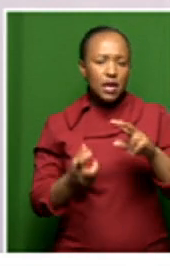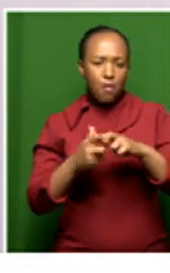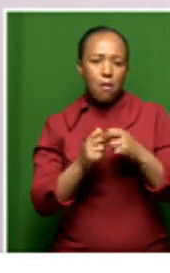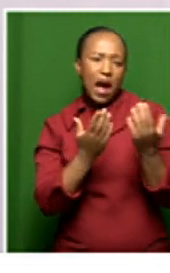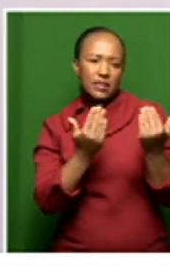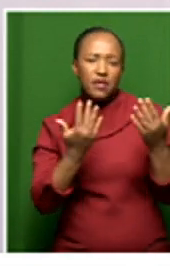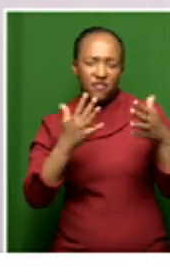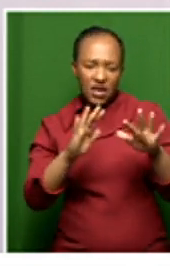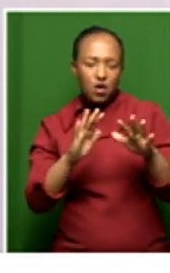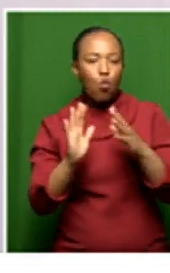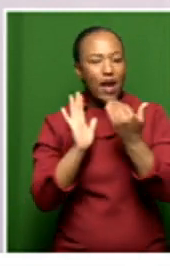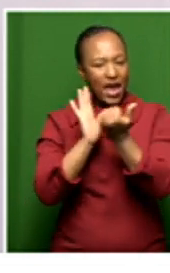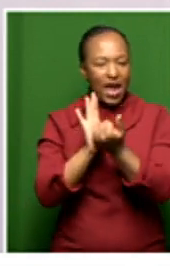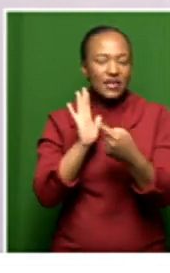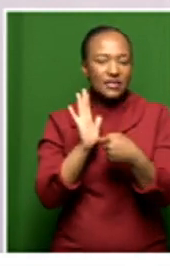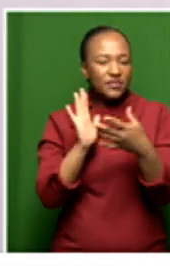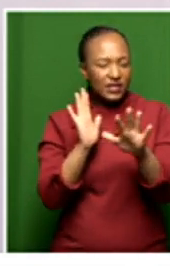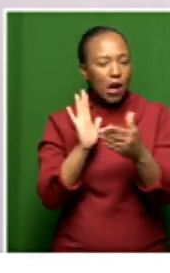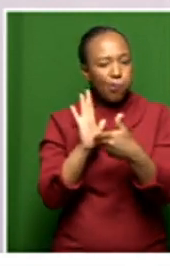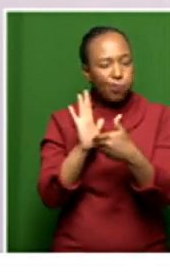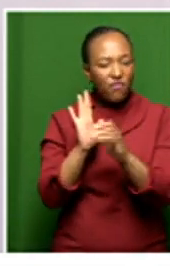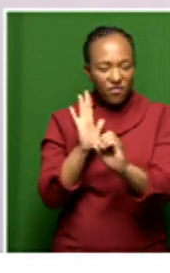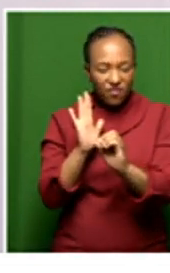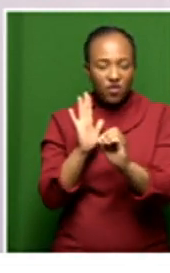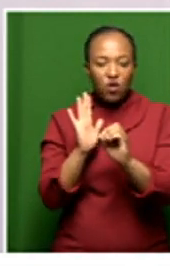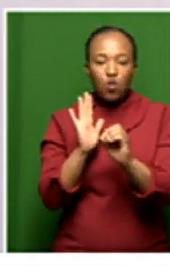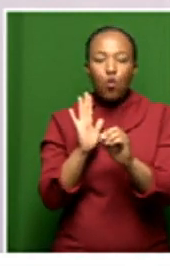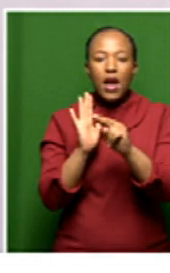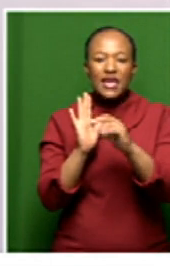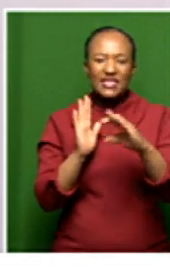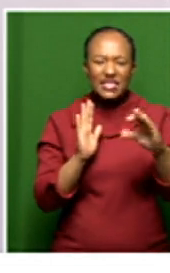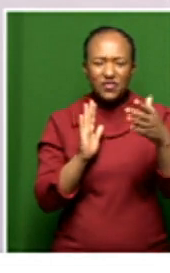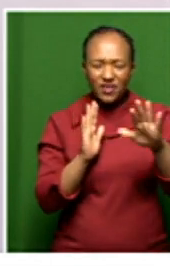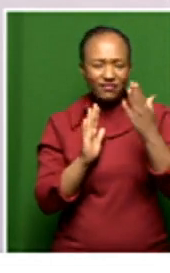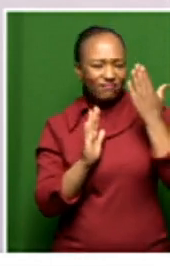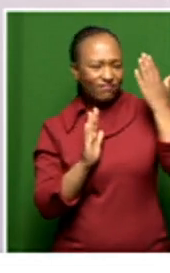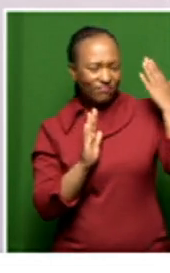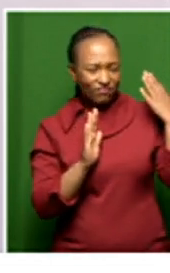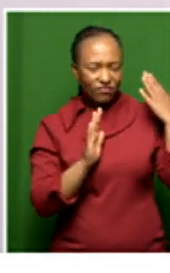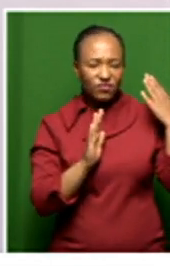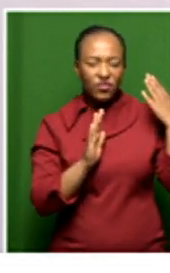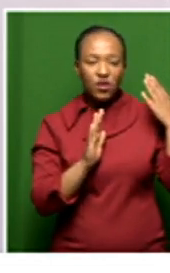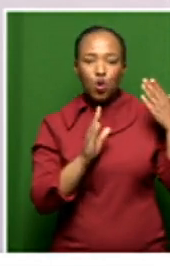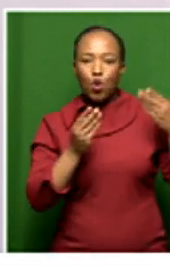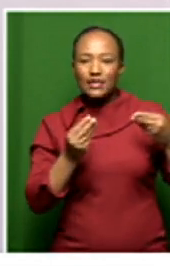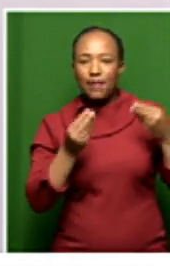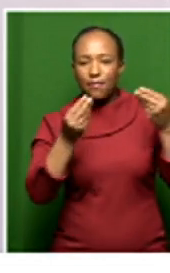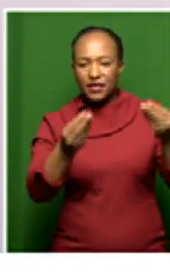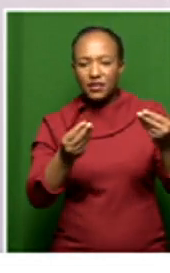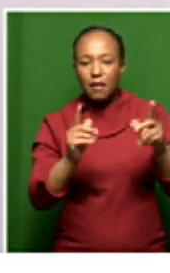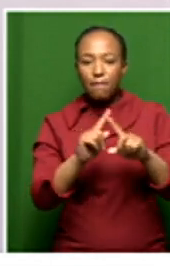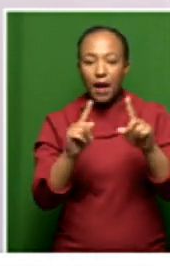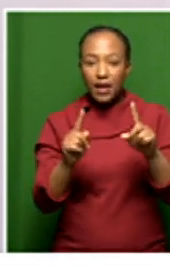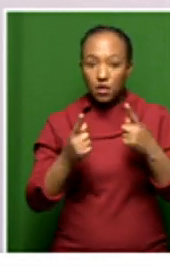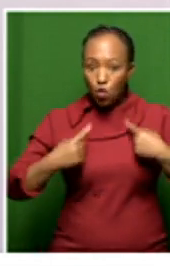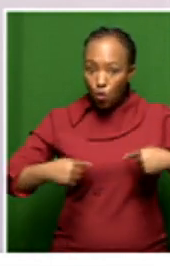by the Act back in when the NCC was back in NCC's inception. But we